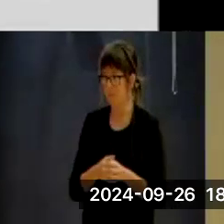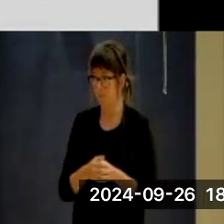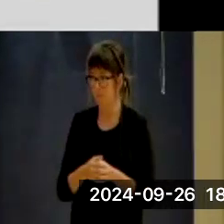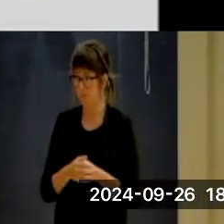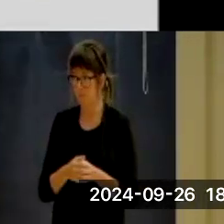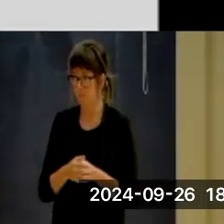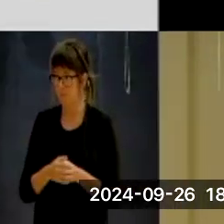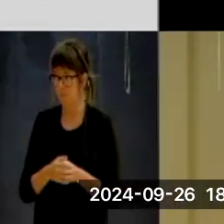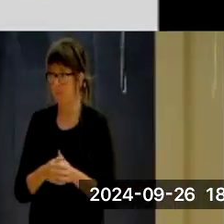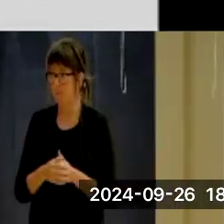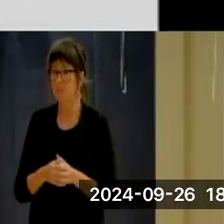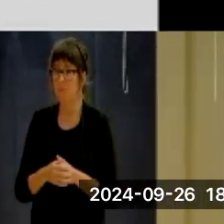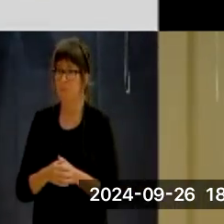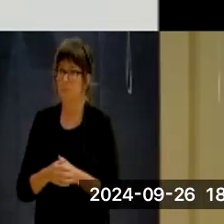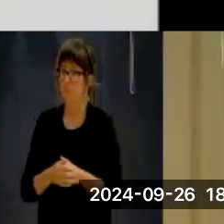No.